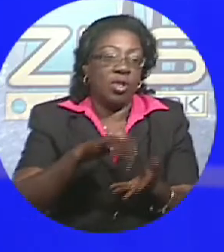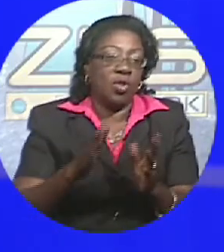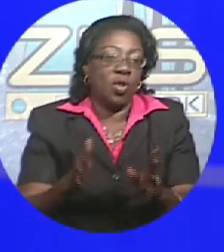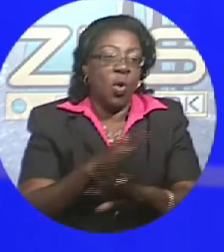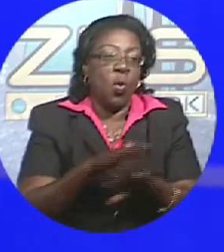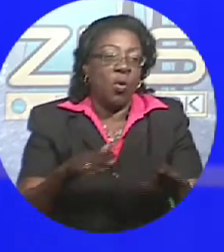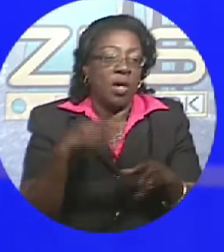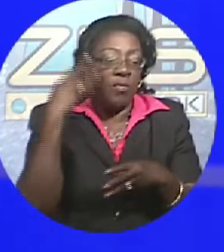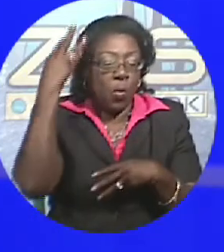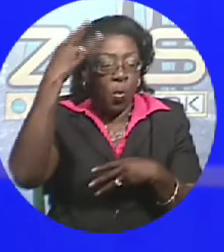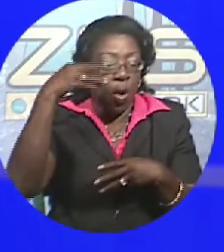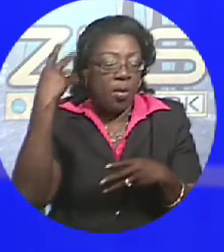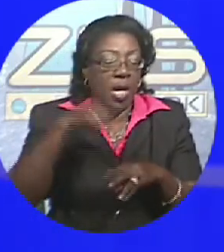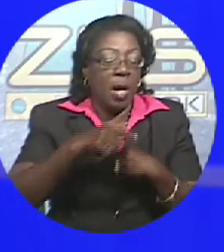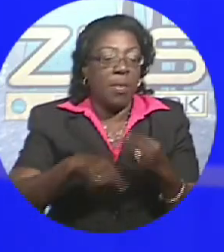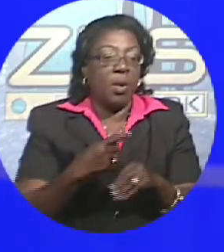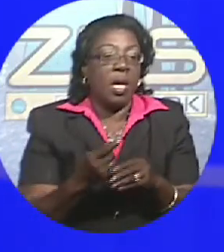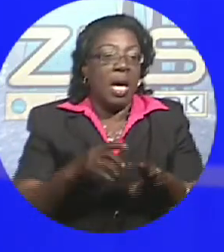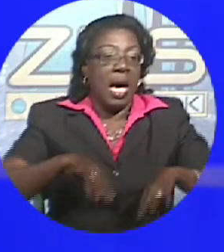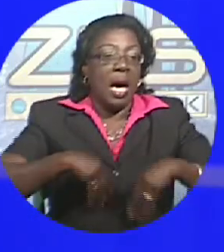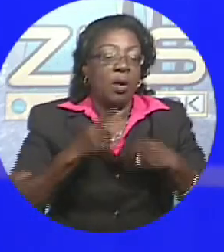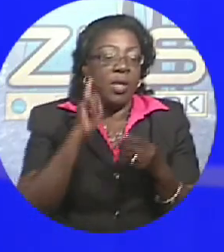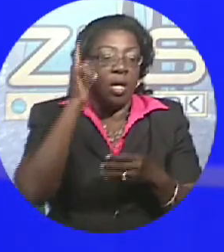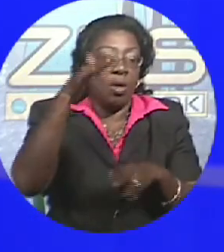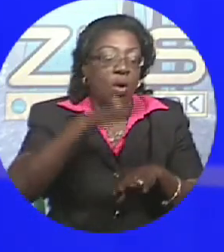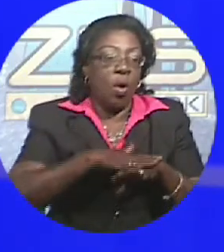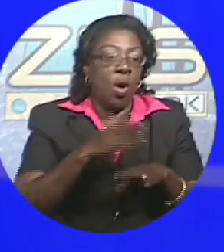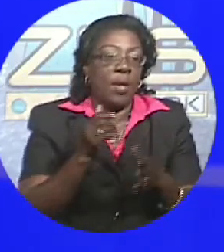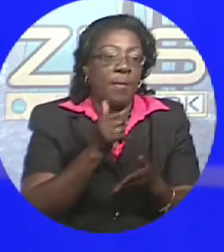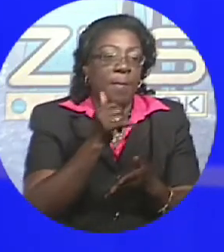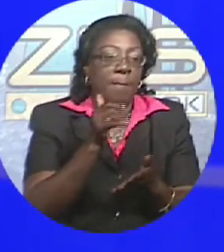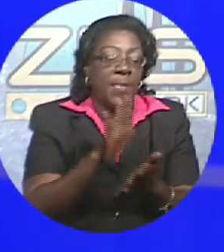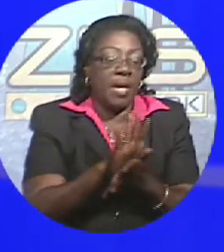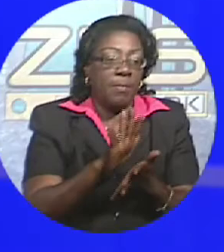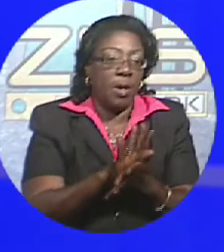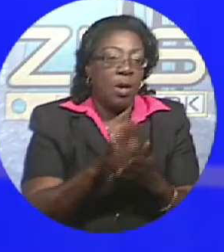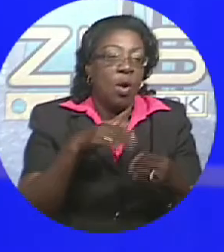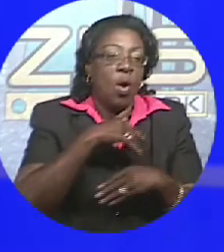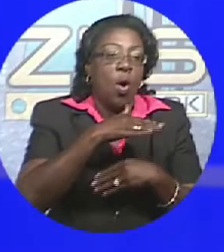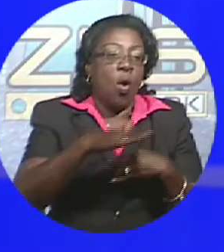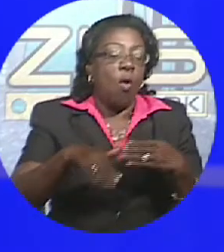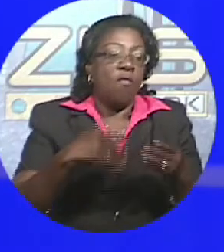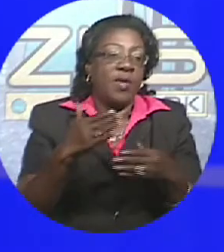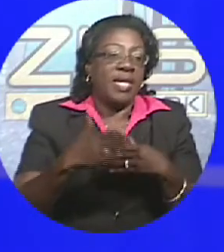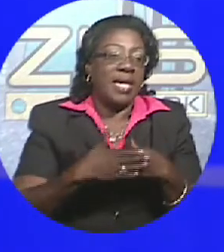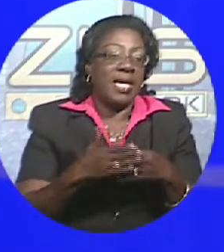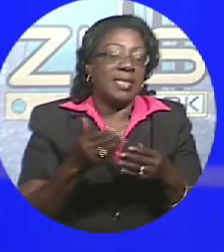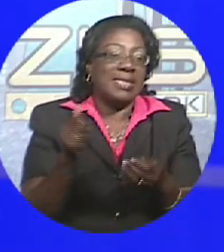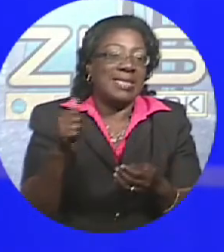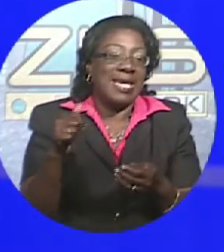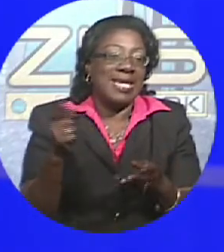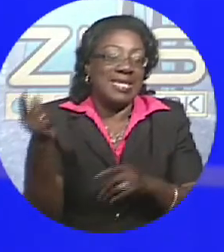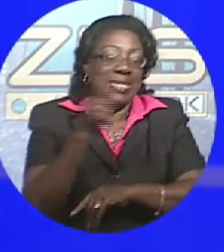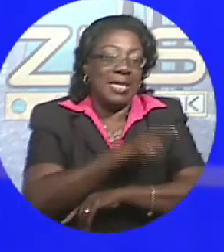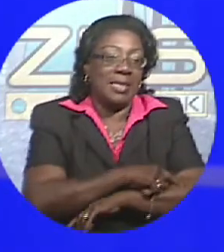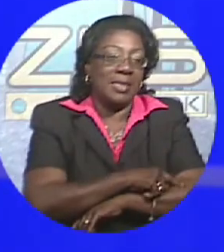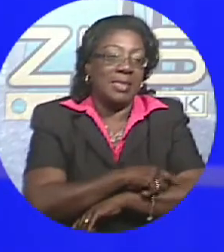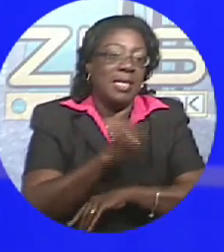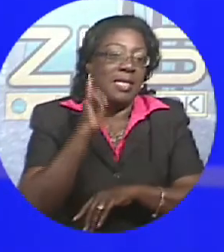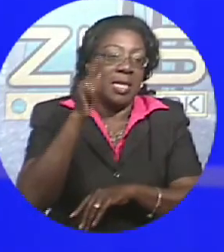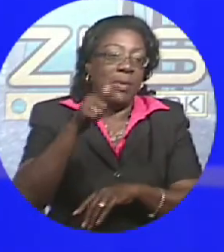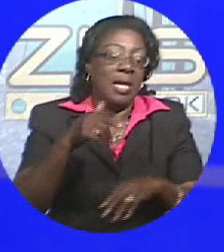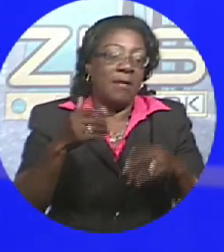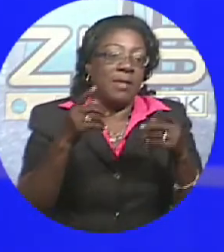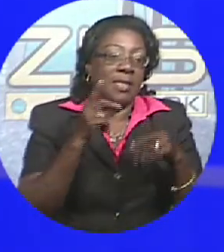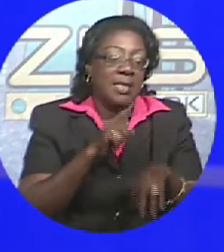how they look on paper, and it's all because over the next 10 days they'll get the chance to sell themselves to an admissions board at some